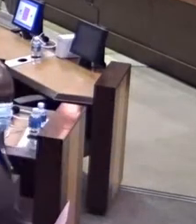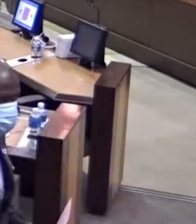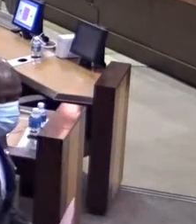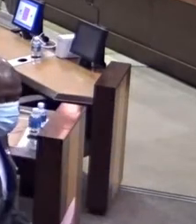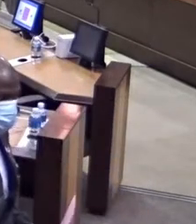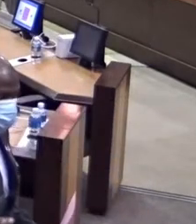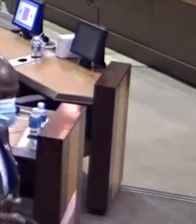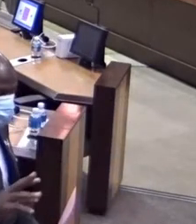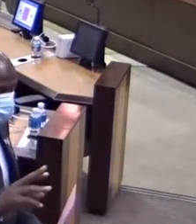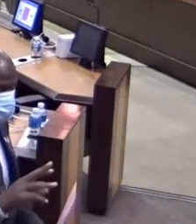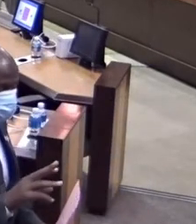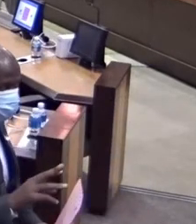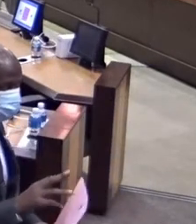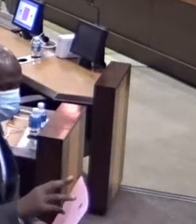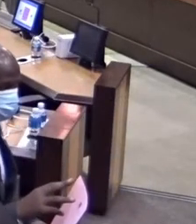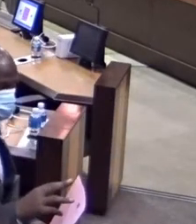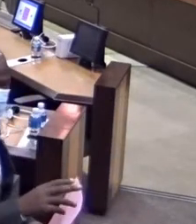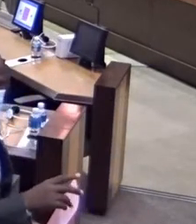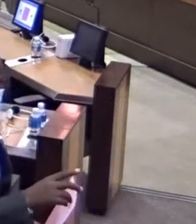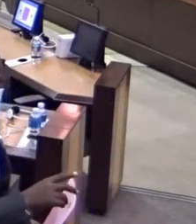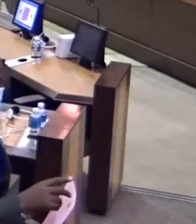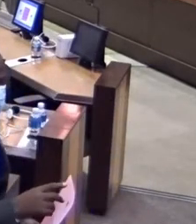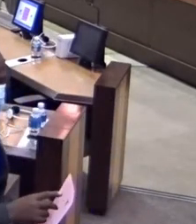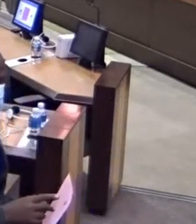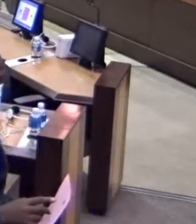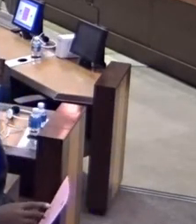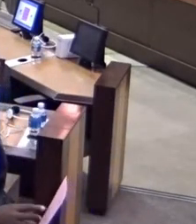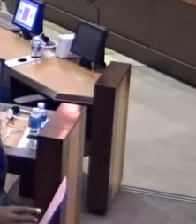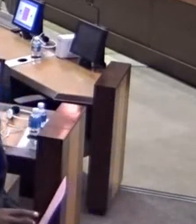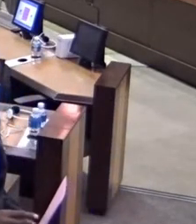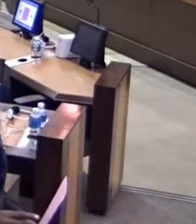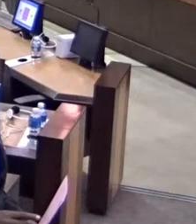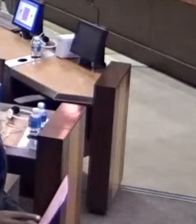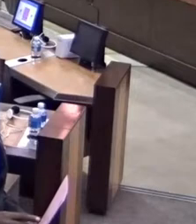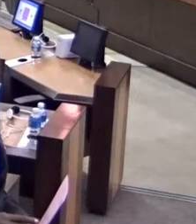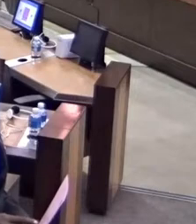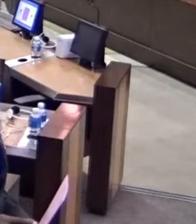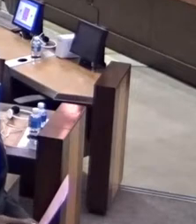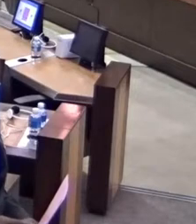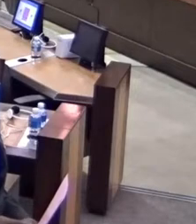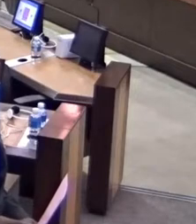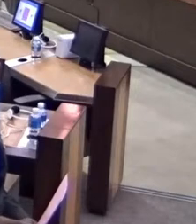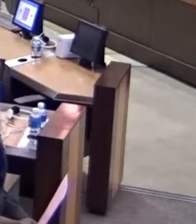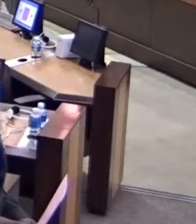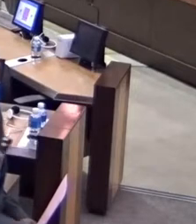I'm really gonna get out a few messages from you.